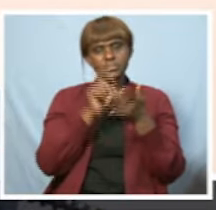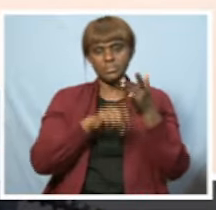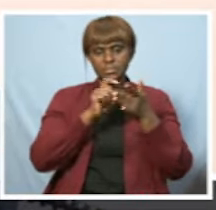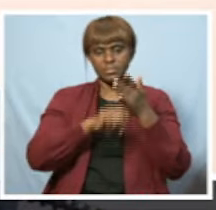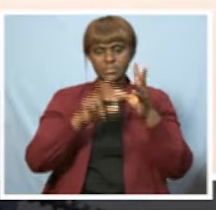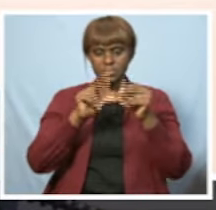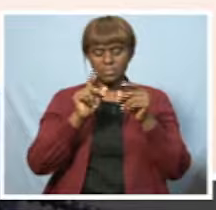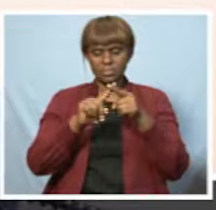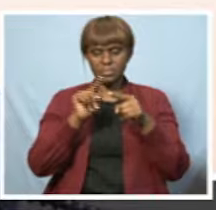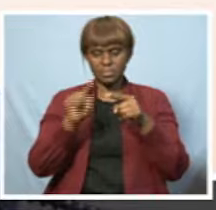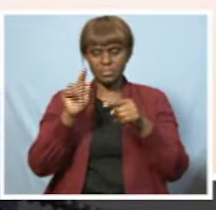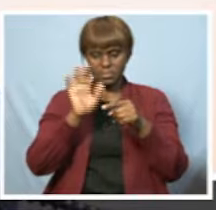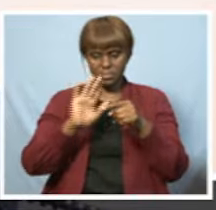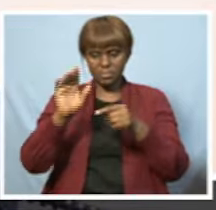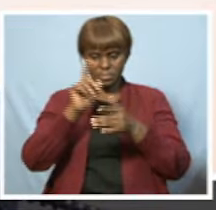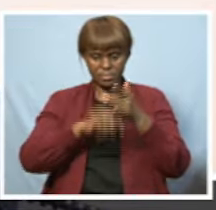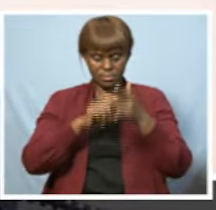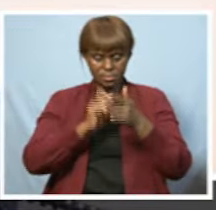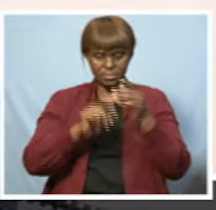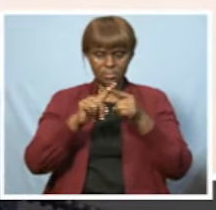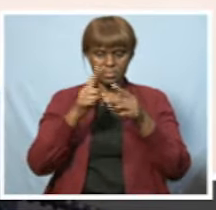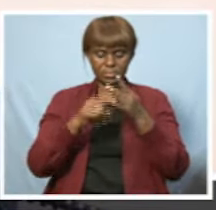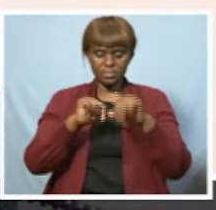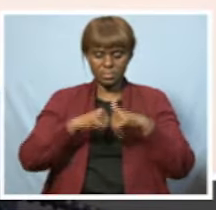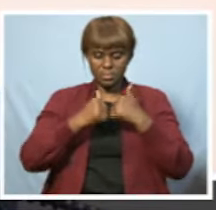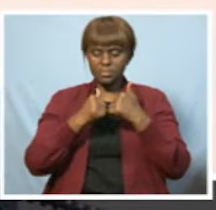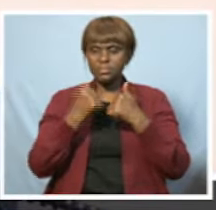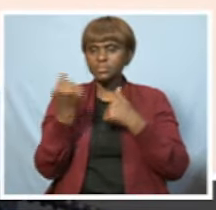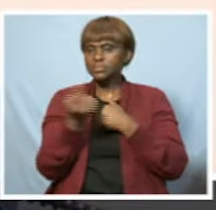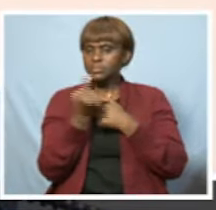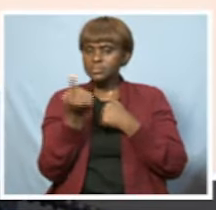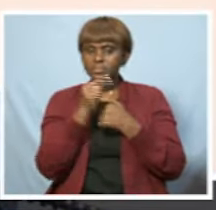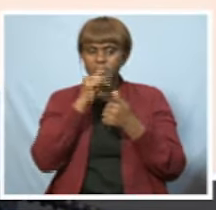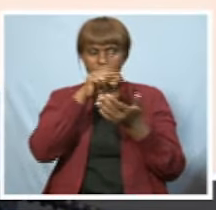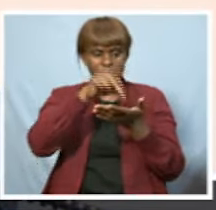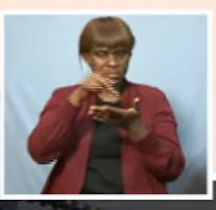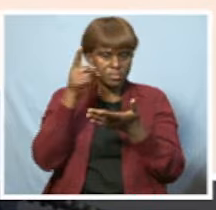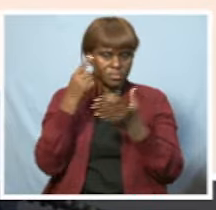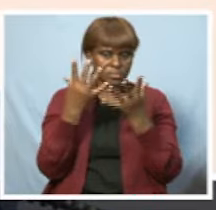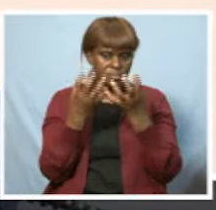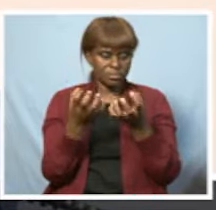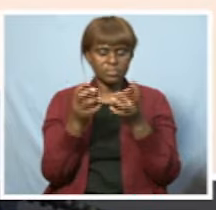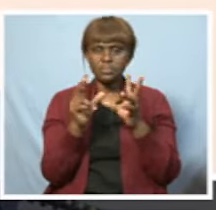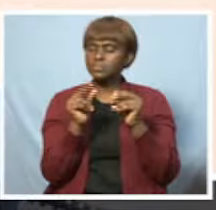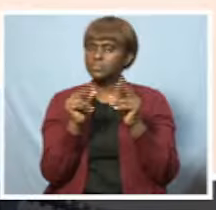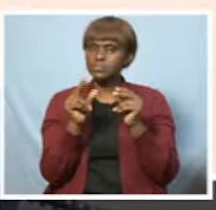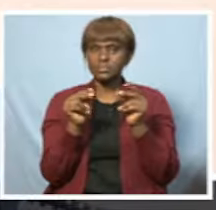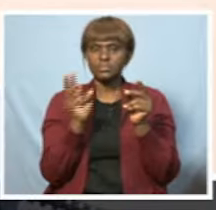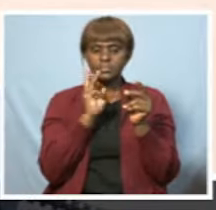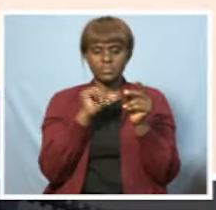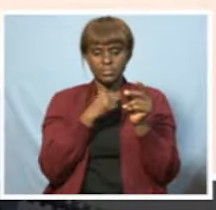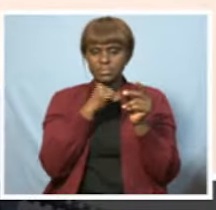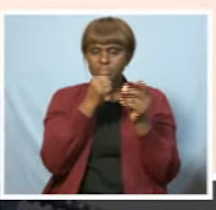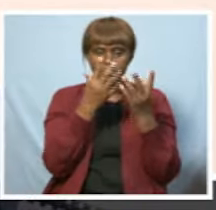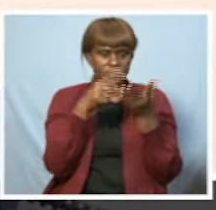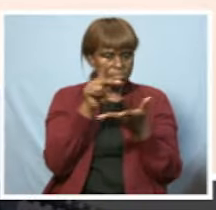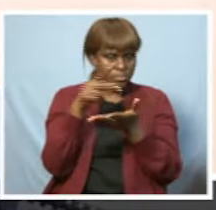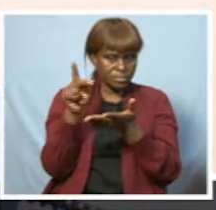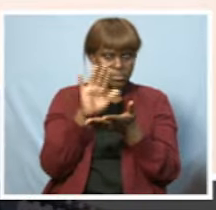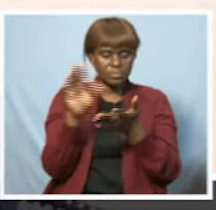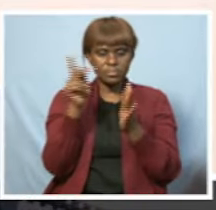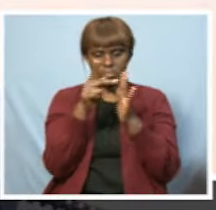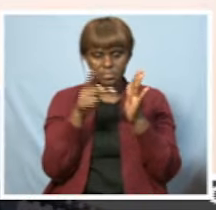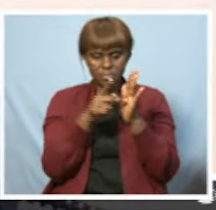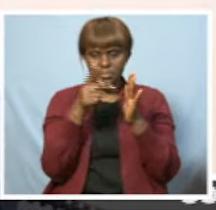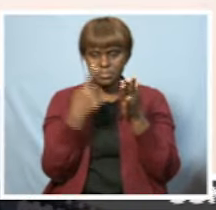another, it's a contractor's cost. Yeah, but we did not pay for the dry borehole. And we don't pay as a principal.